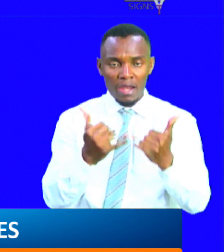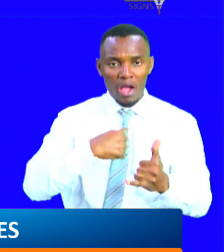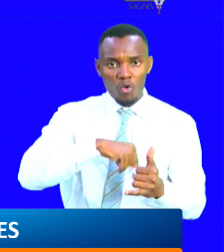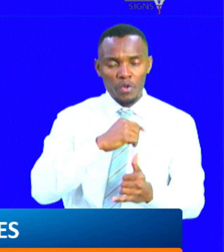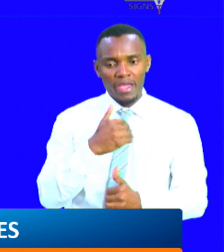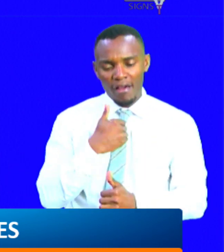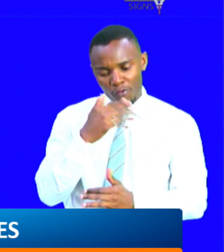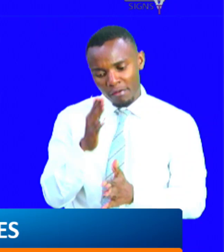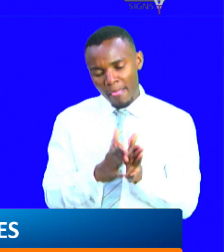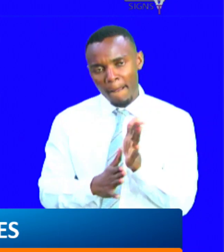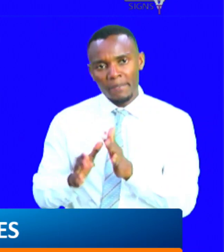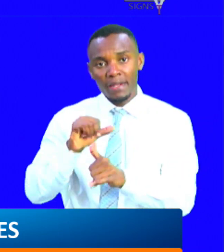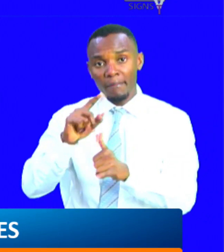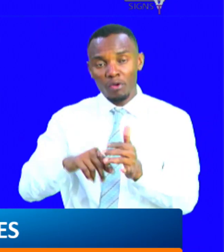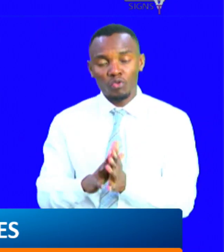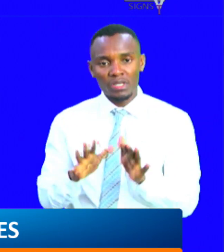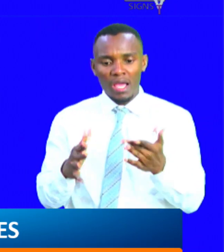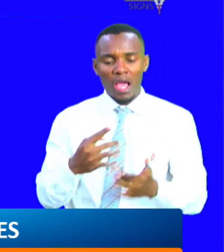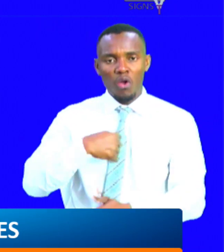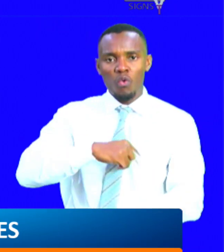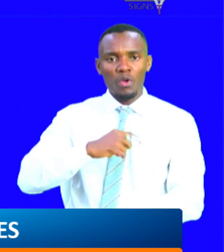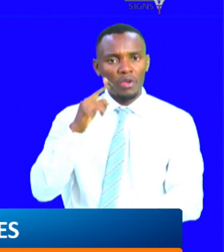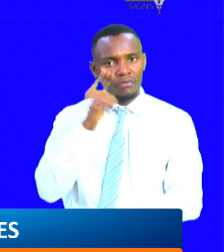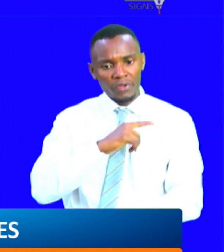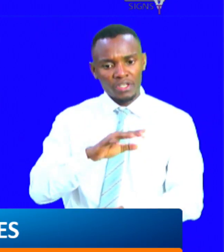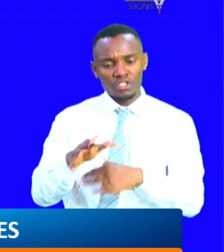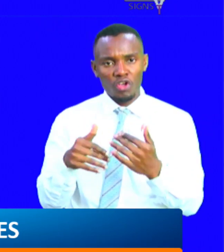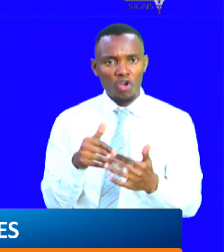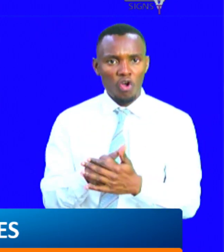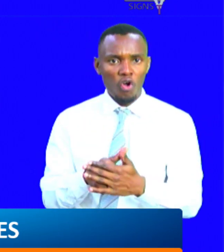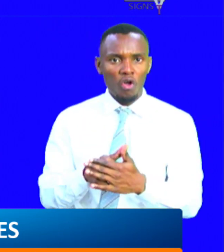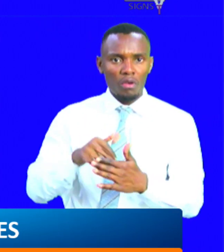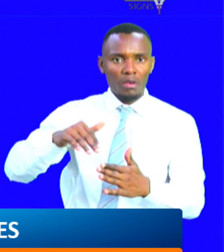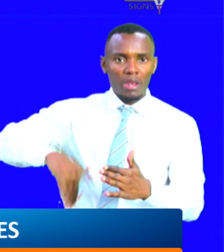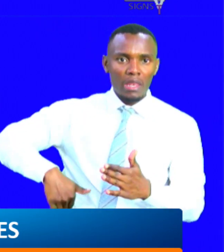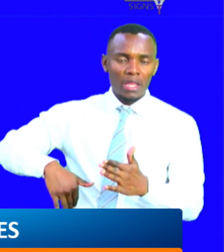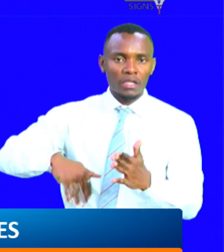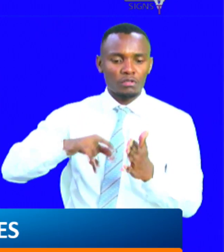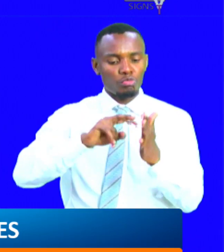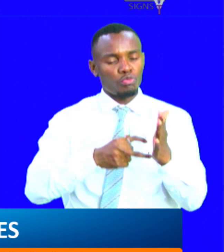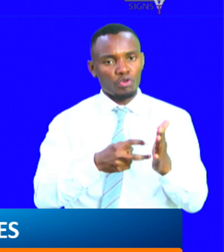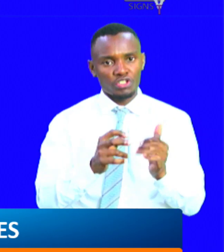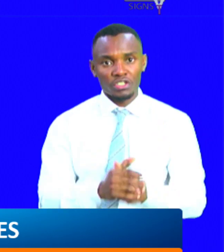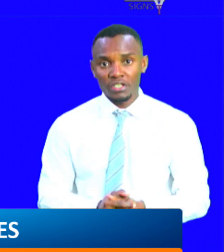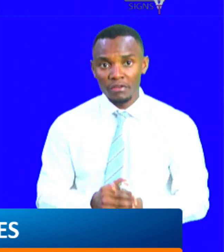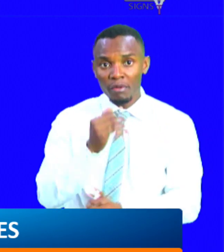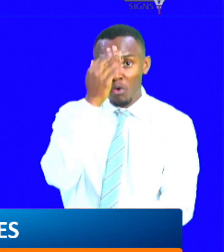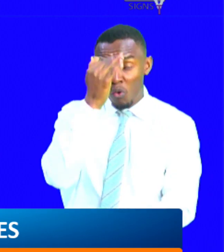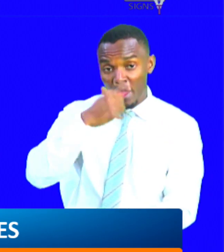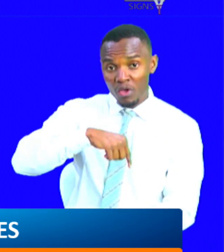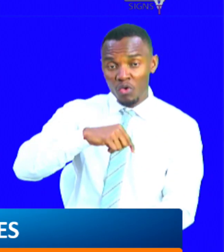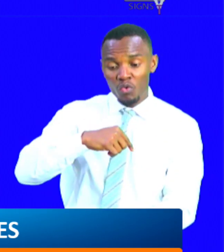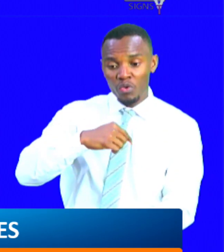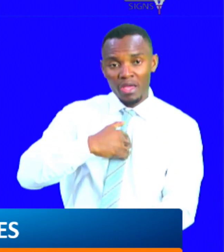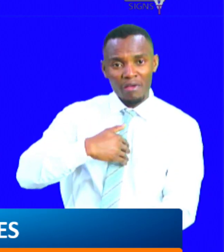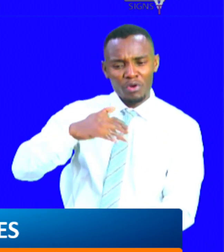plan on how we are going to complete all stalled roads, because they have been stalled for more